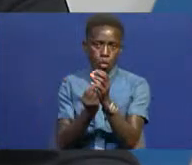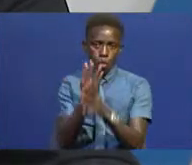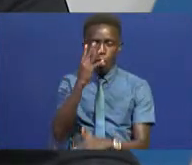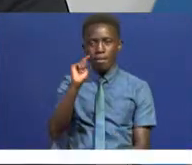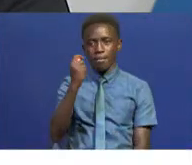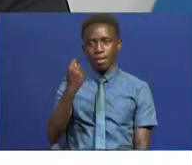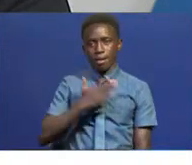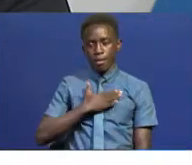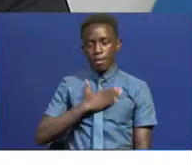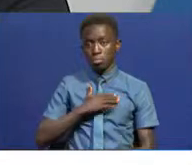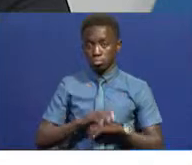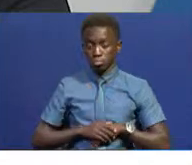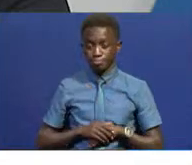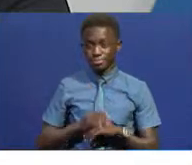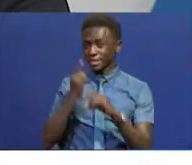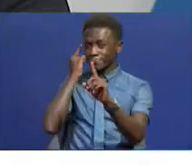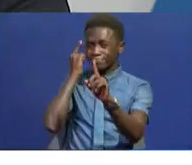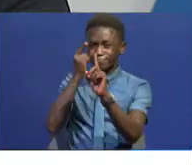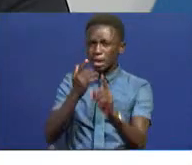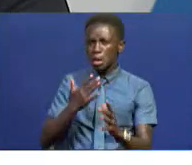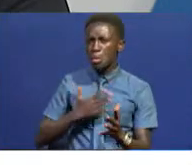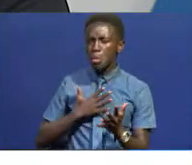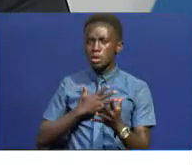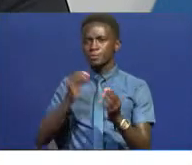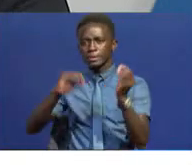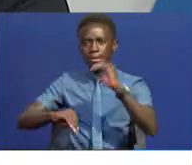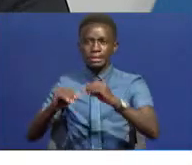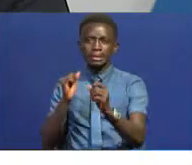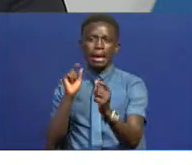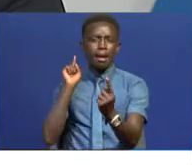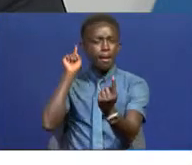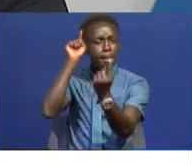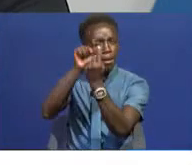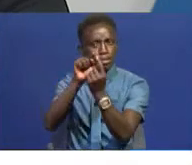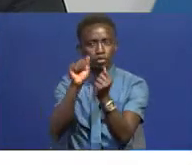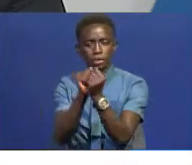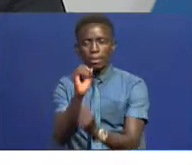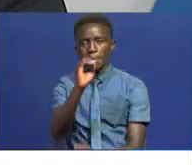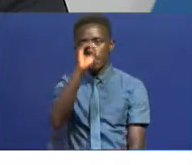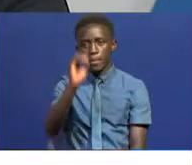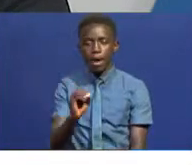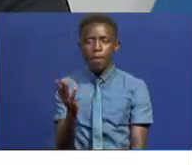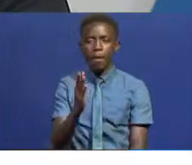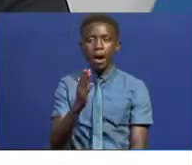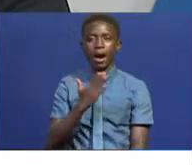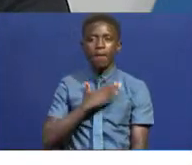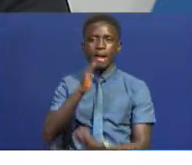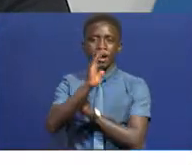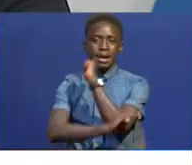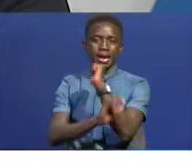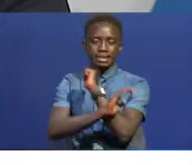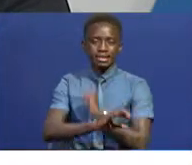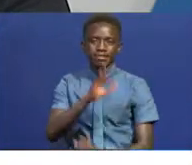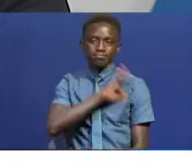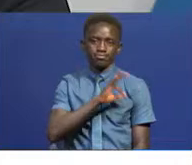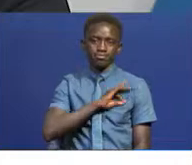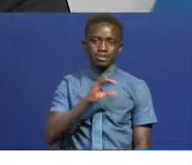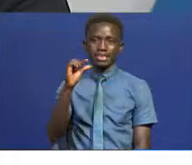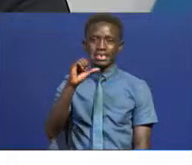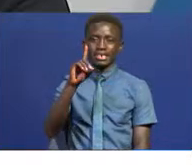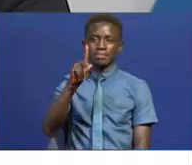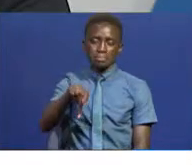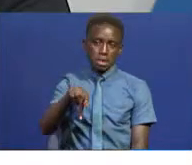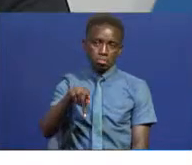we contribute up to 10% of GDP from mining. Mm-hmm. The